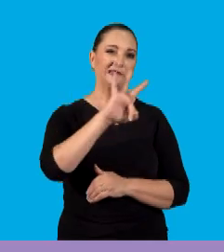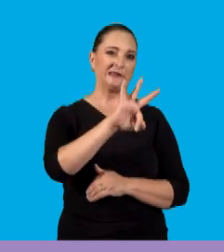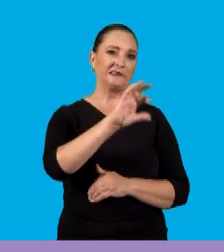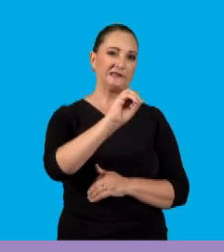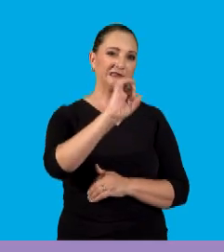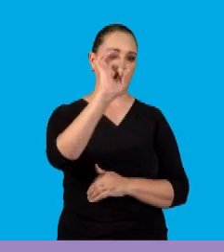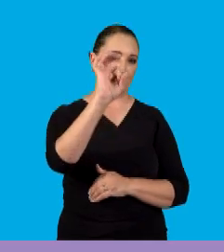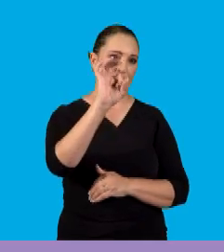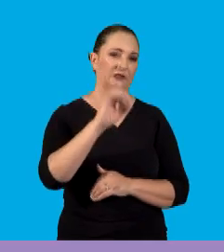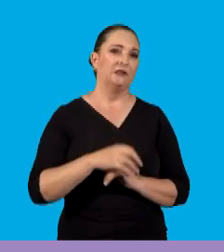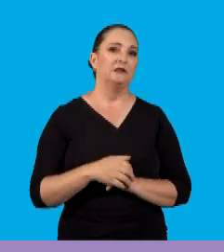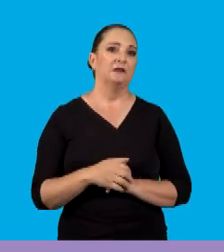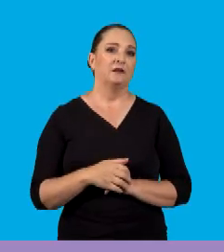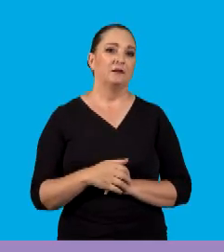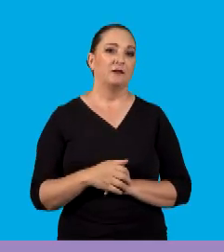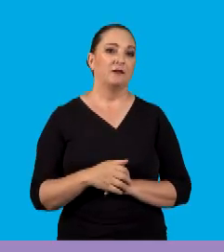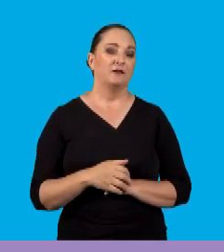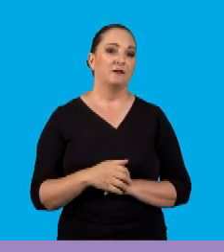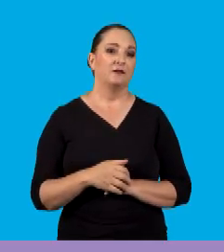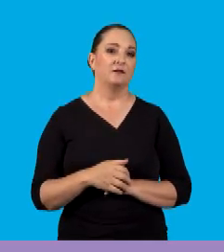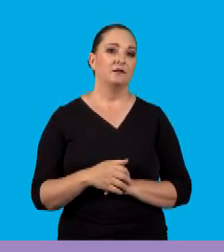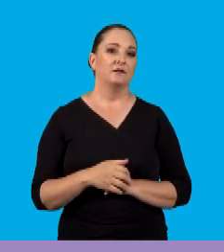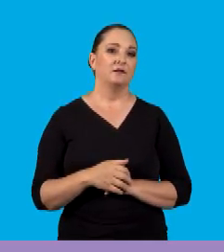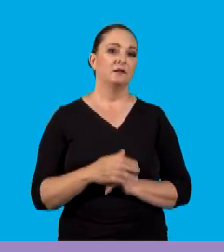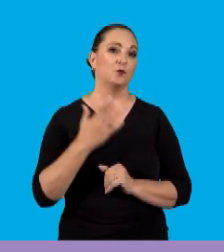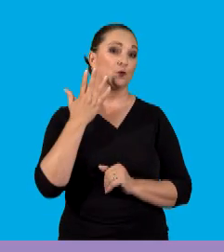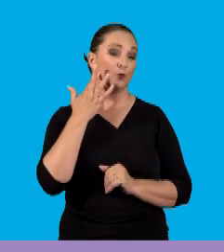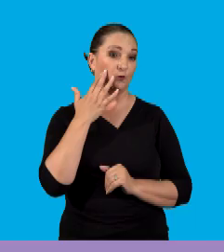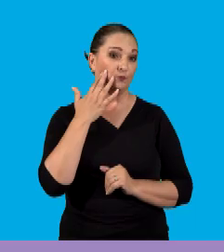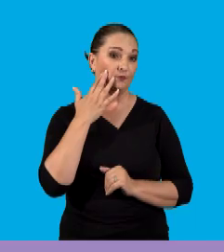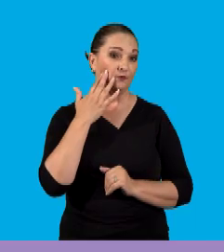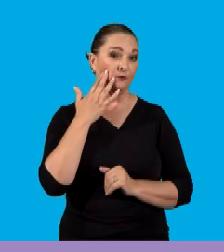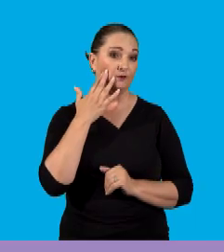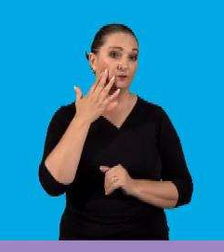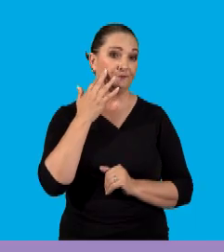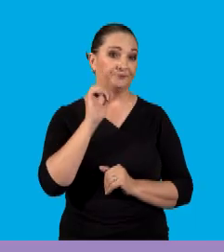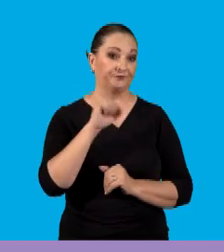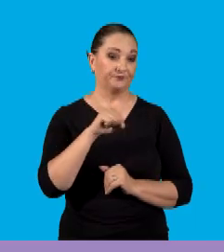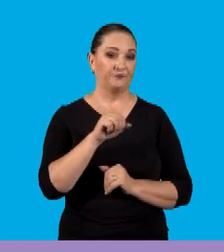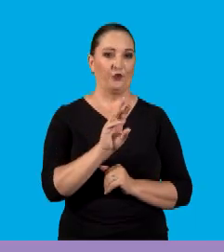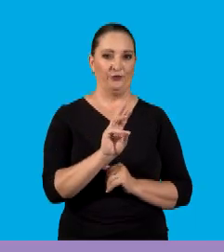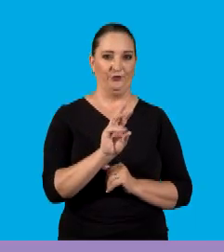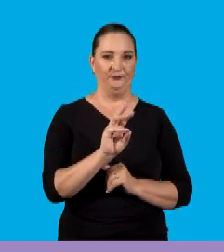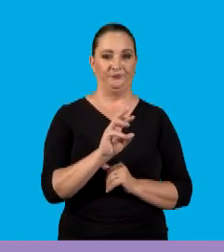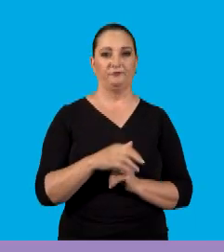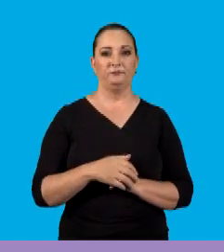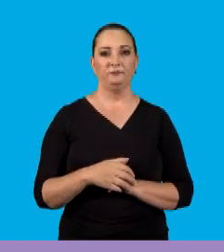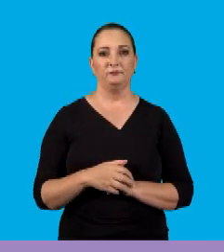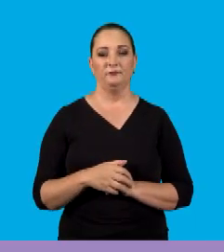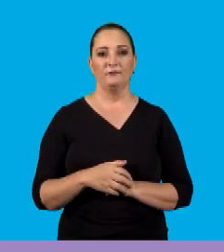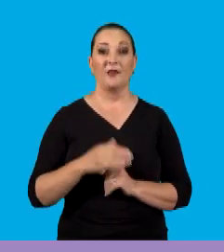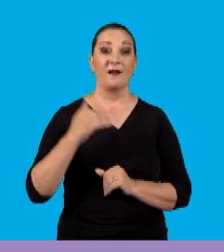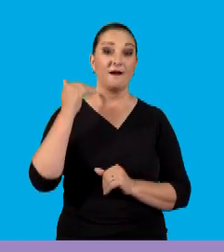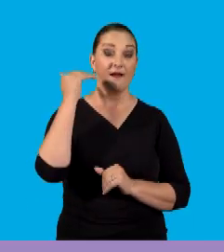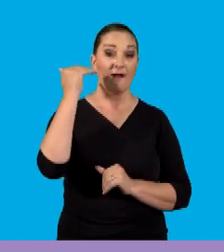degrees Celsius, and the highest temperature there would be on a Thursday. We can see that